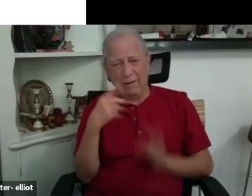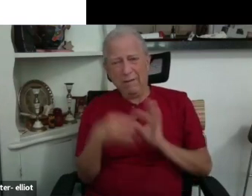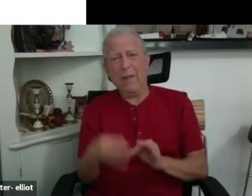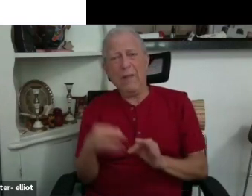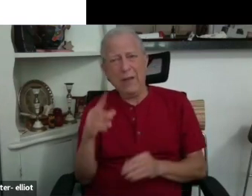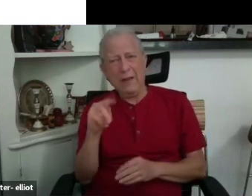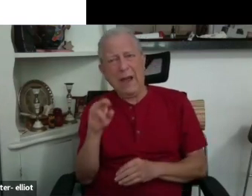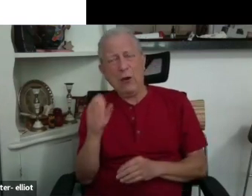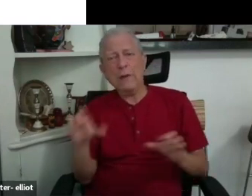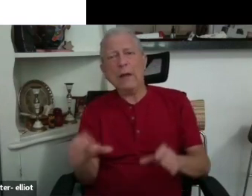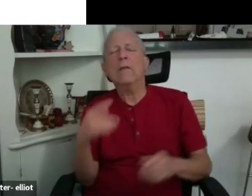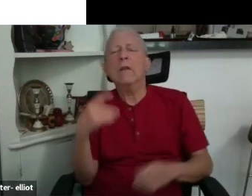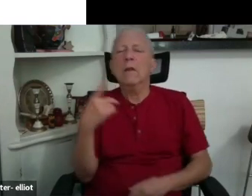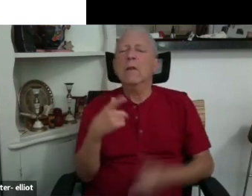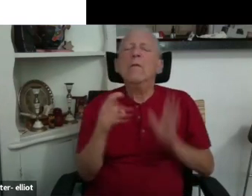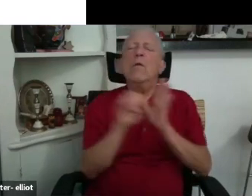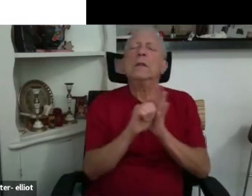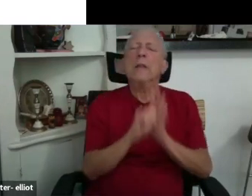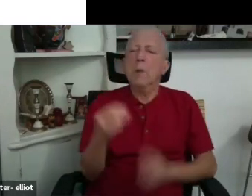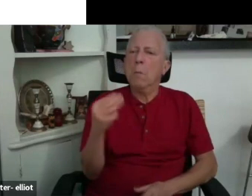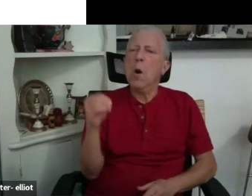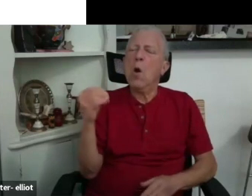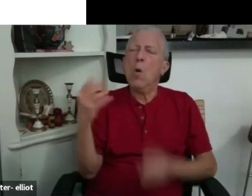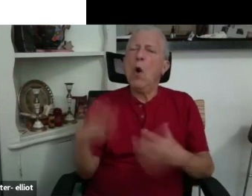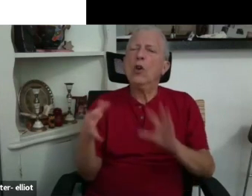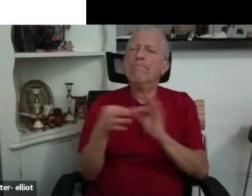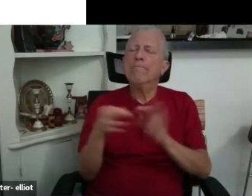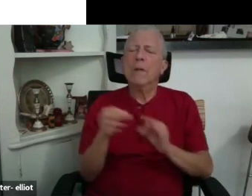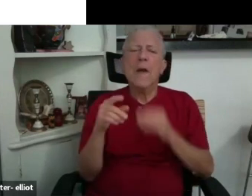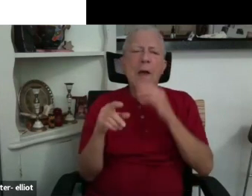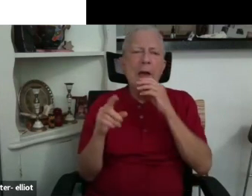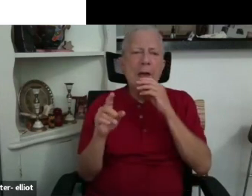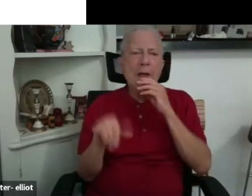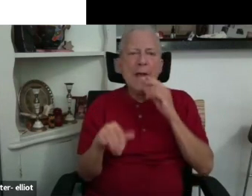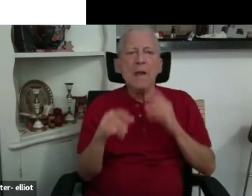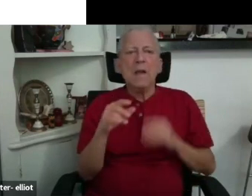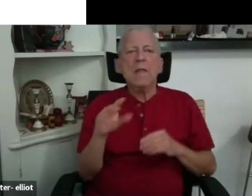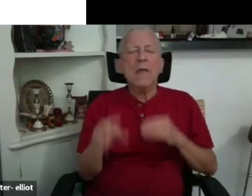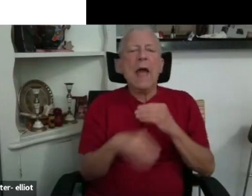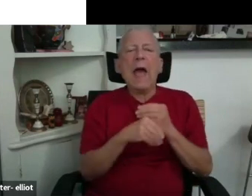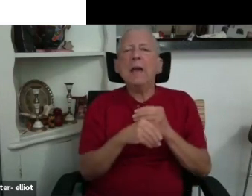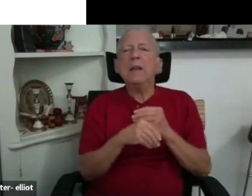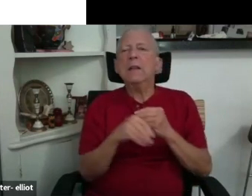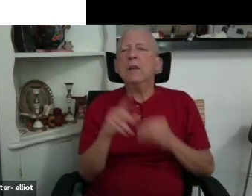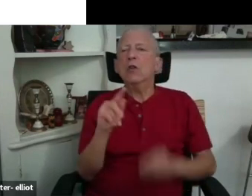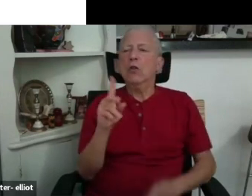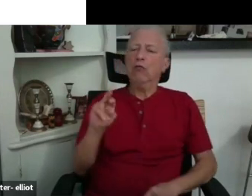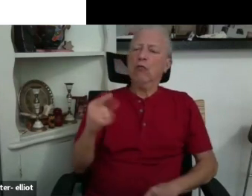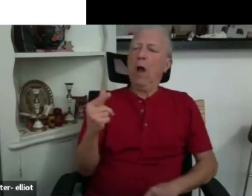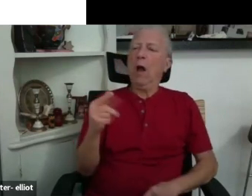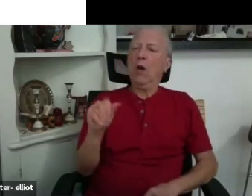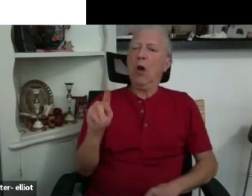example, so as Mo mentioned, the administration has added 8 new drug cartels to the list of foreign